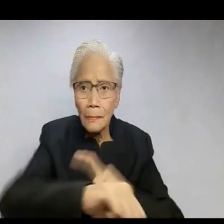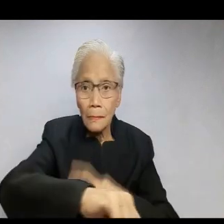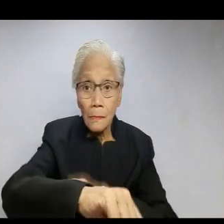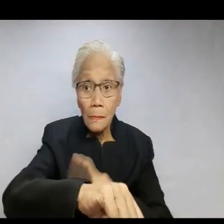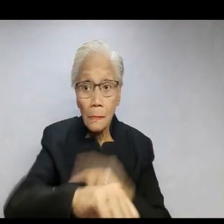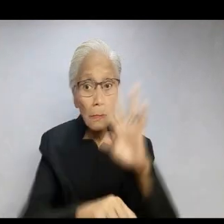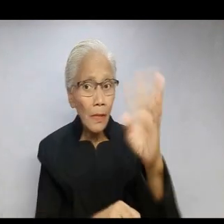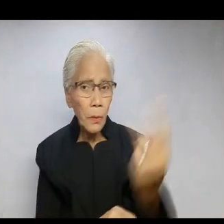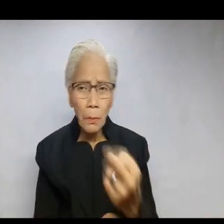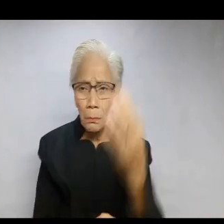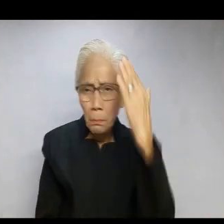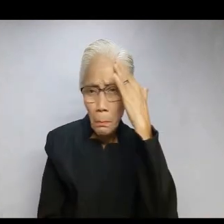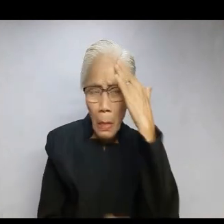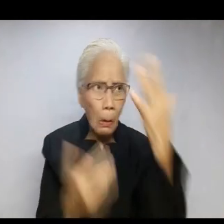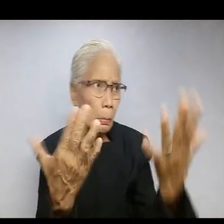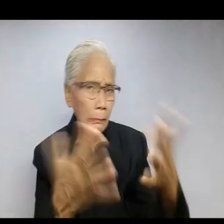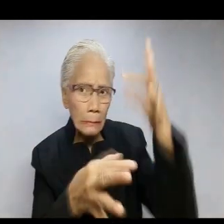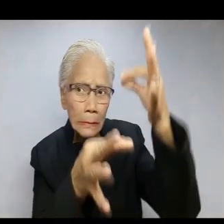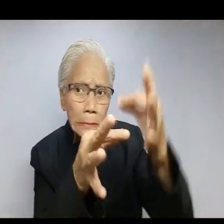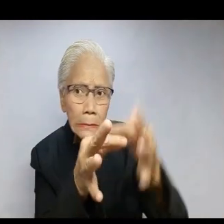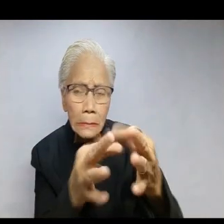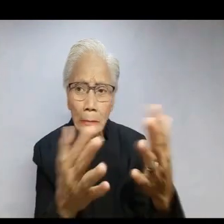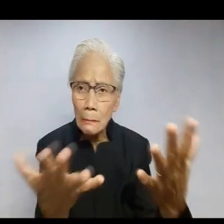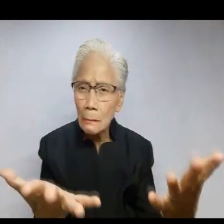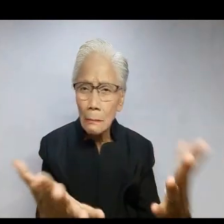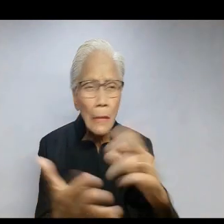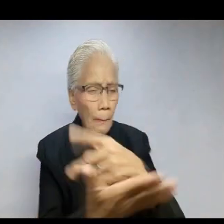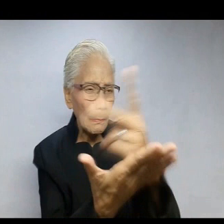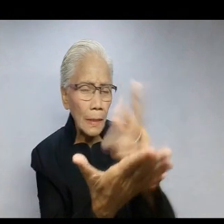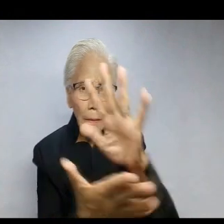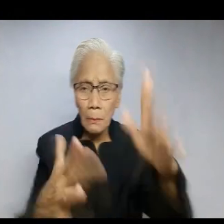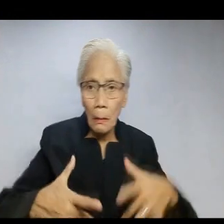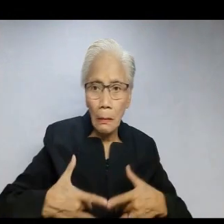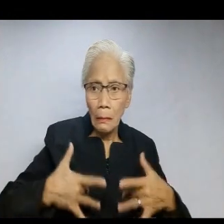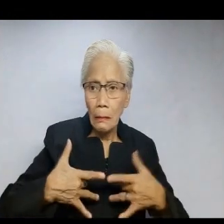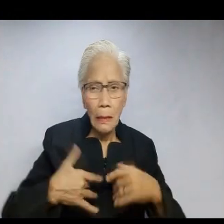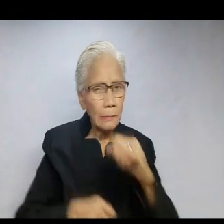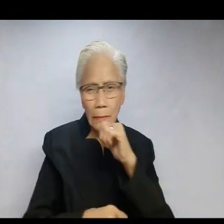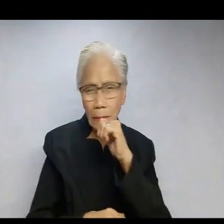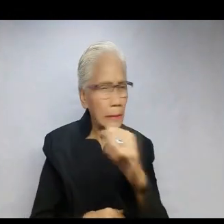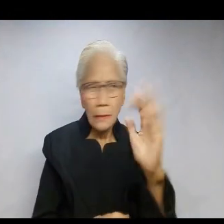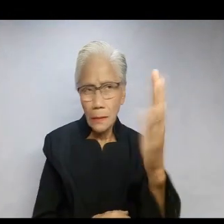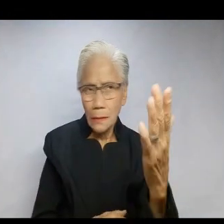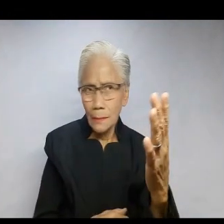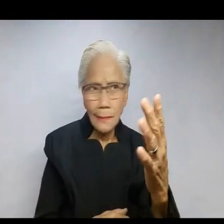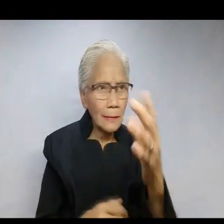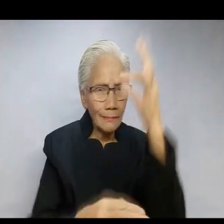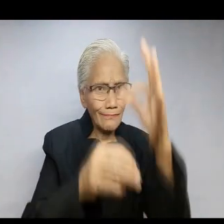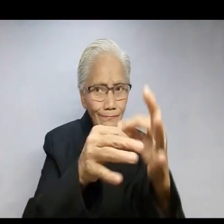Aren't there times when you know and feel that the pieces of your life just don't seem to